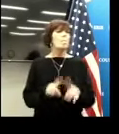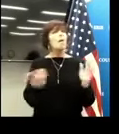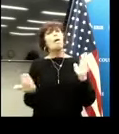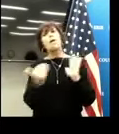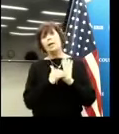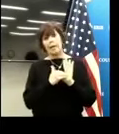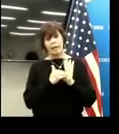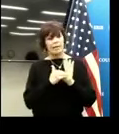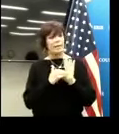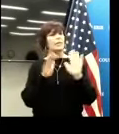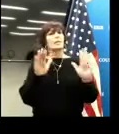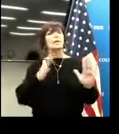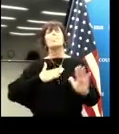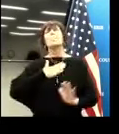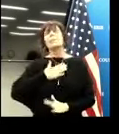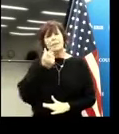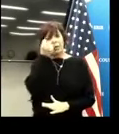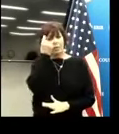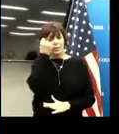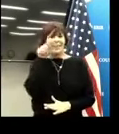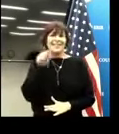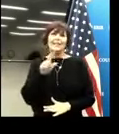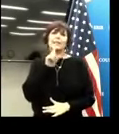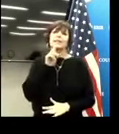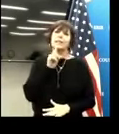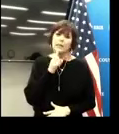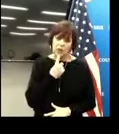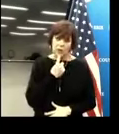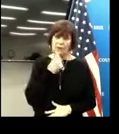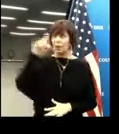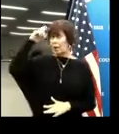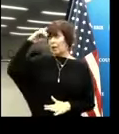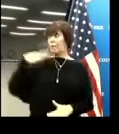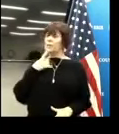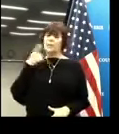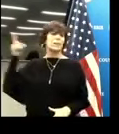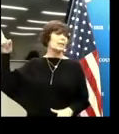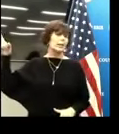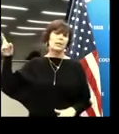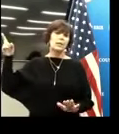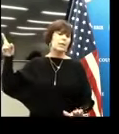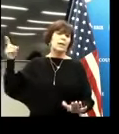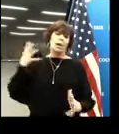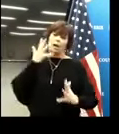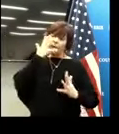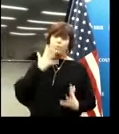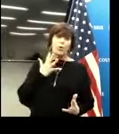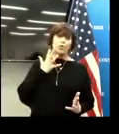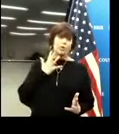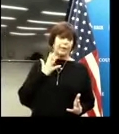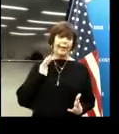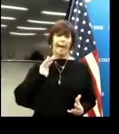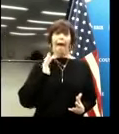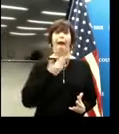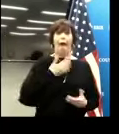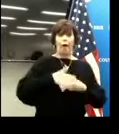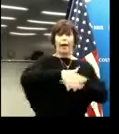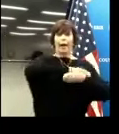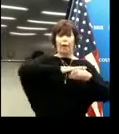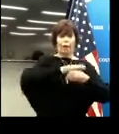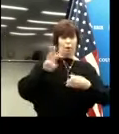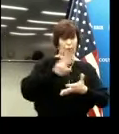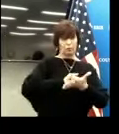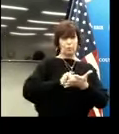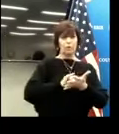again, we just want people to understand this is a very serious situation. As the governor noted today, unfortunately, our area, Western New